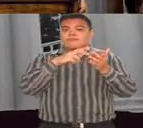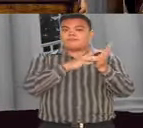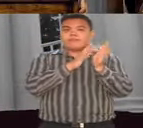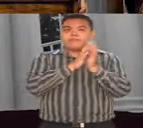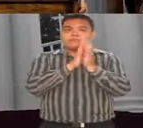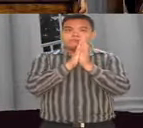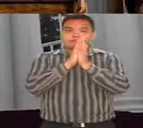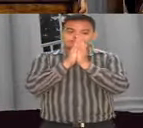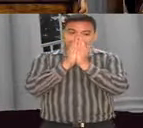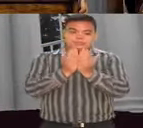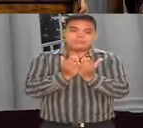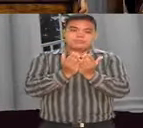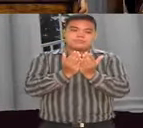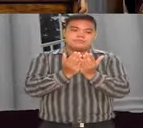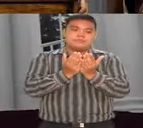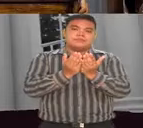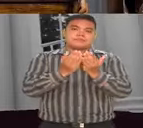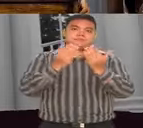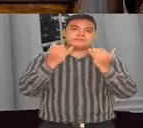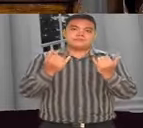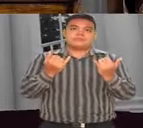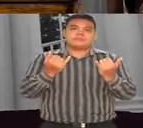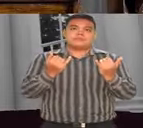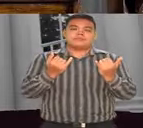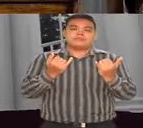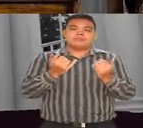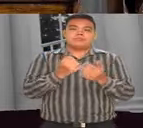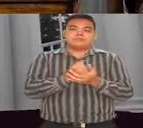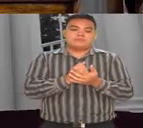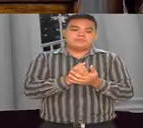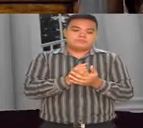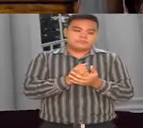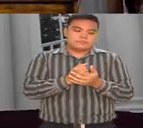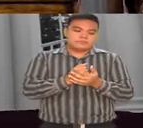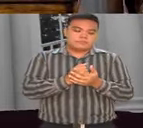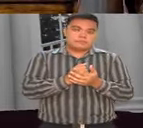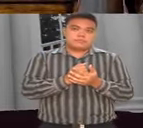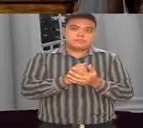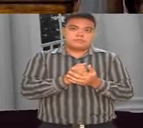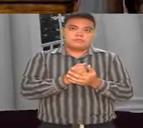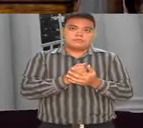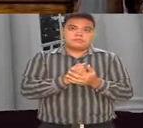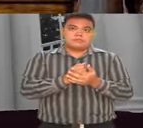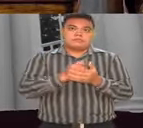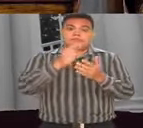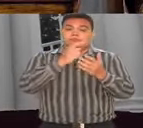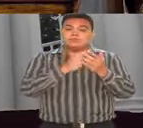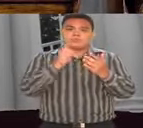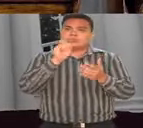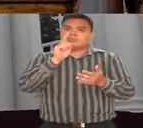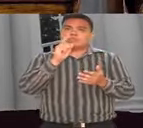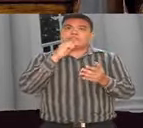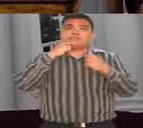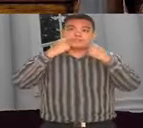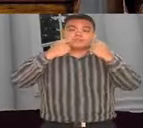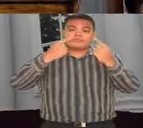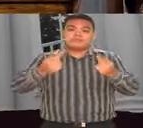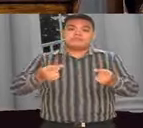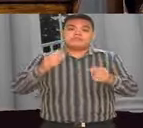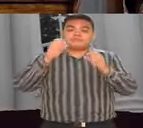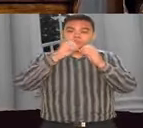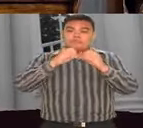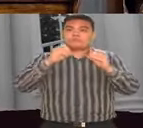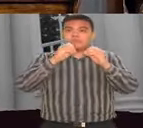verse 32 for our text message tonight. Text verse for the message tonight. Ready? Everybody read. And